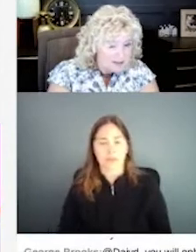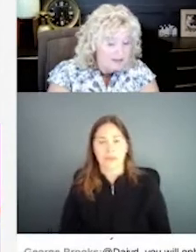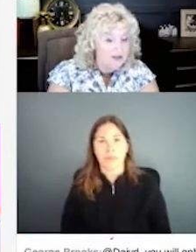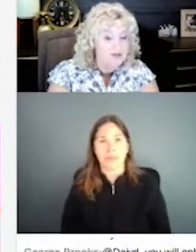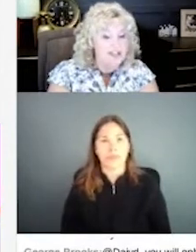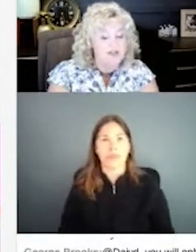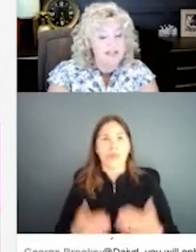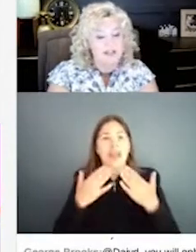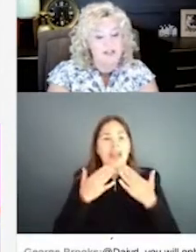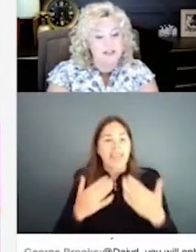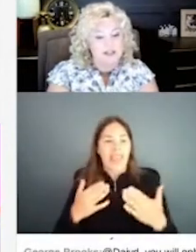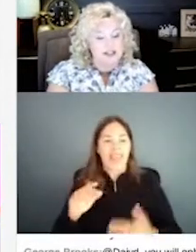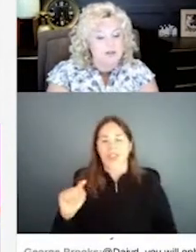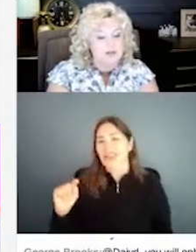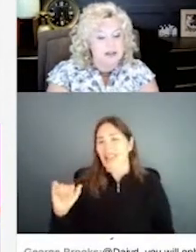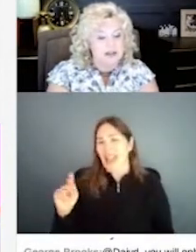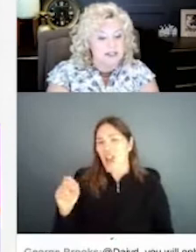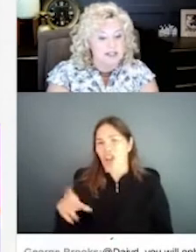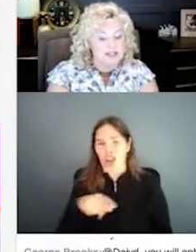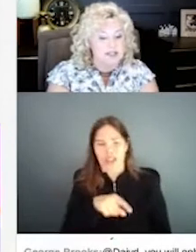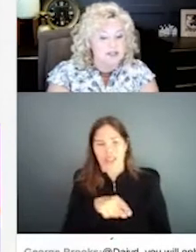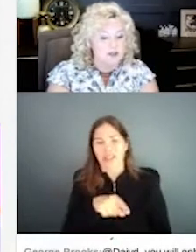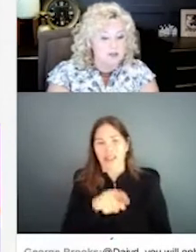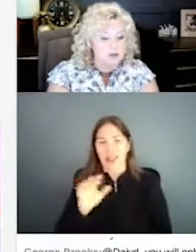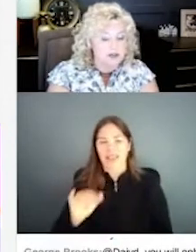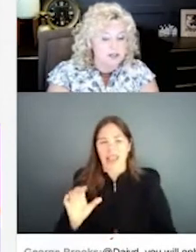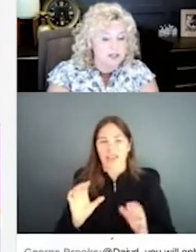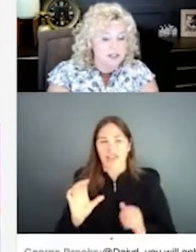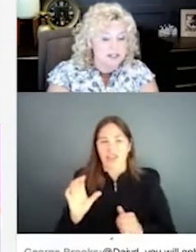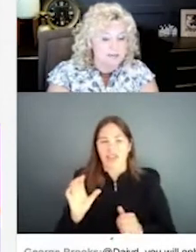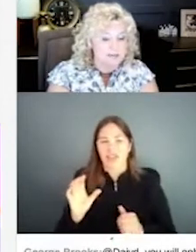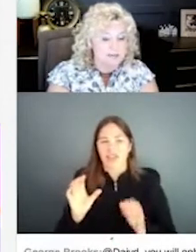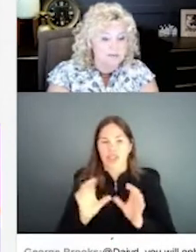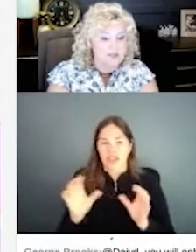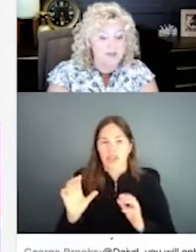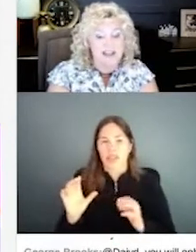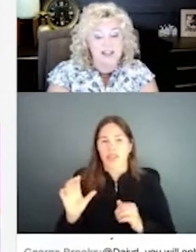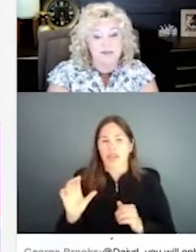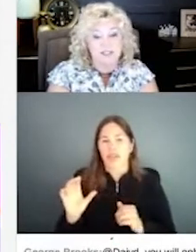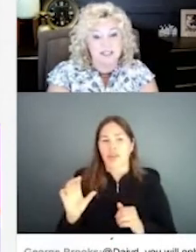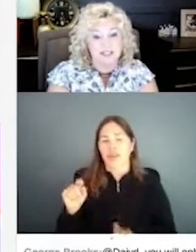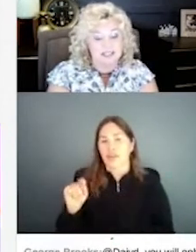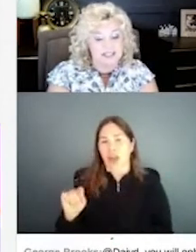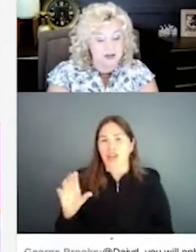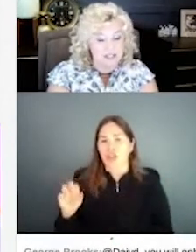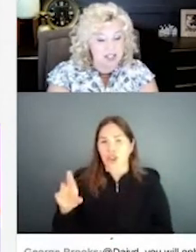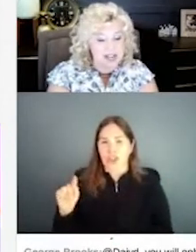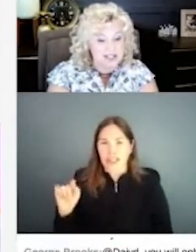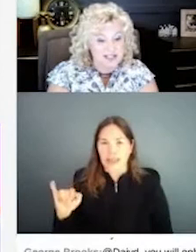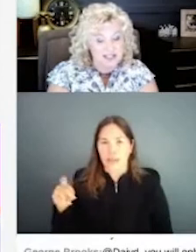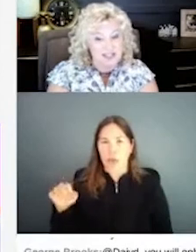Oh, thank you, Tanner. That Certiport certified link is now in the